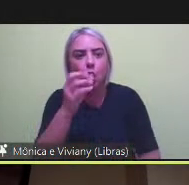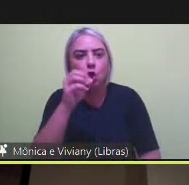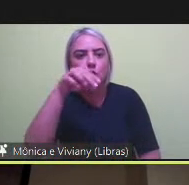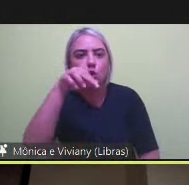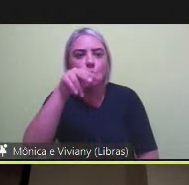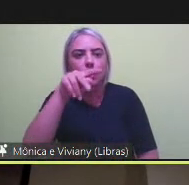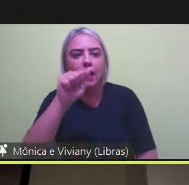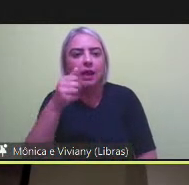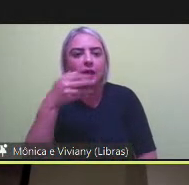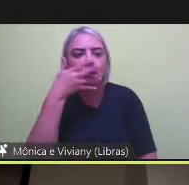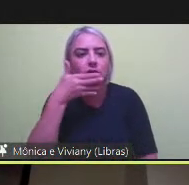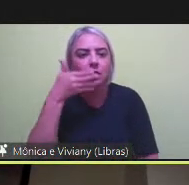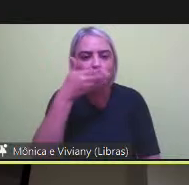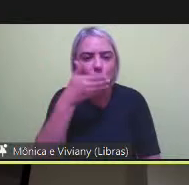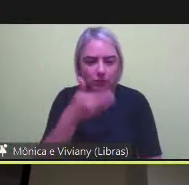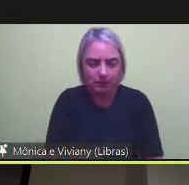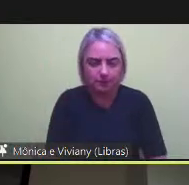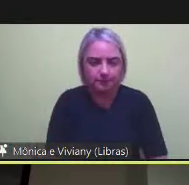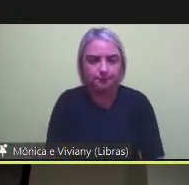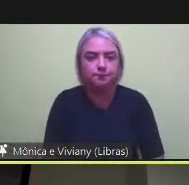of sugar.